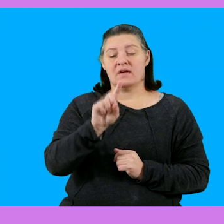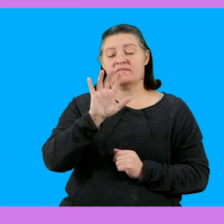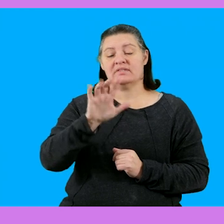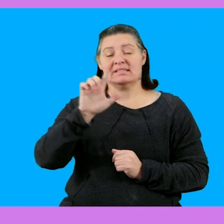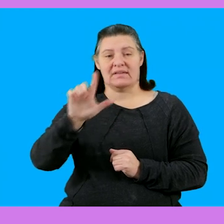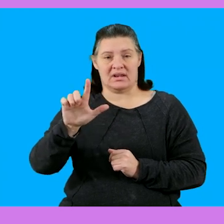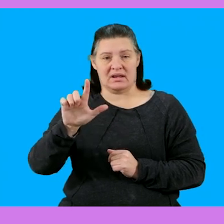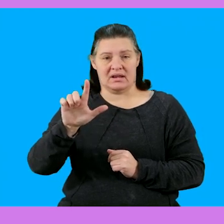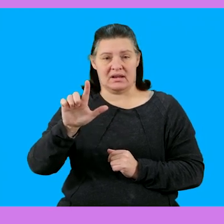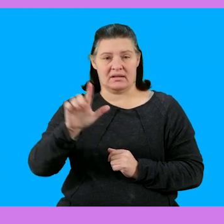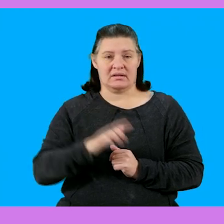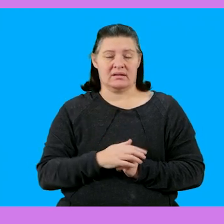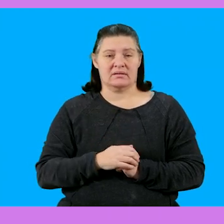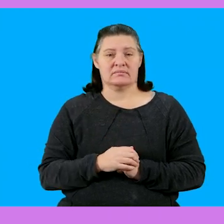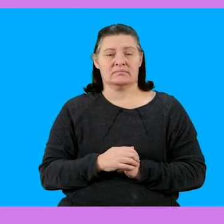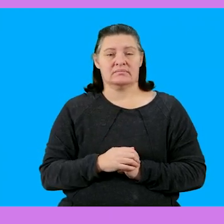1,157 rand.